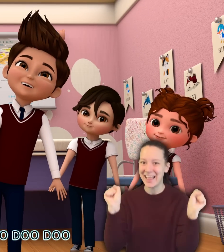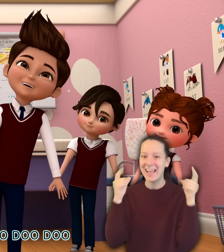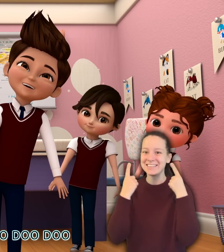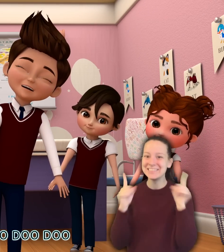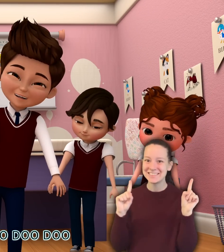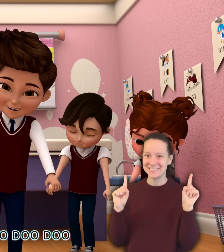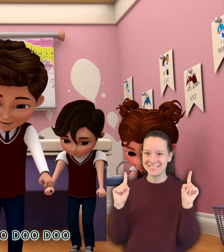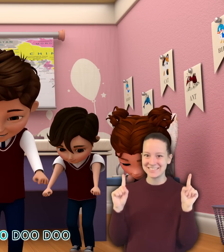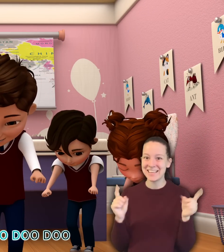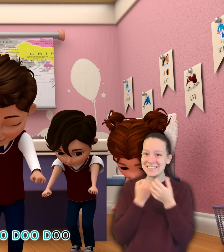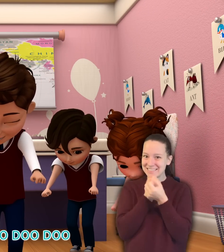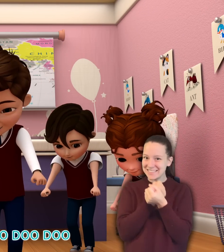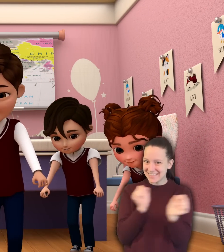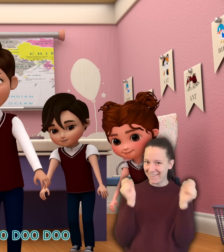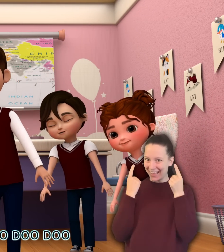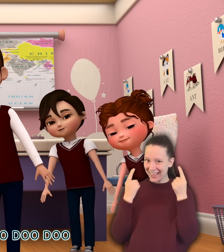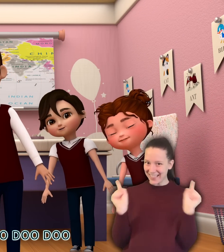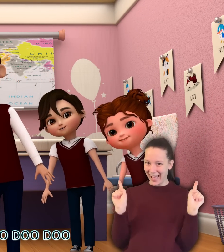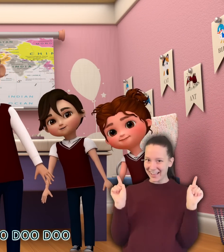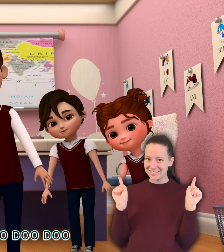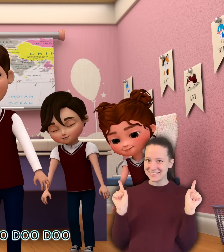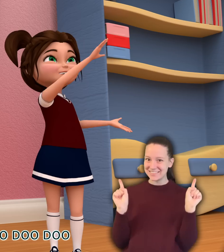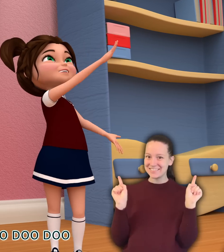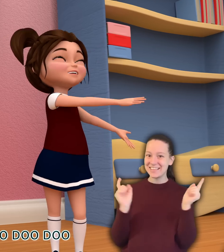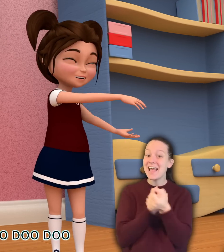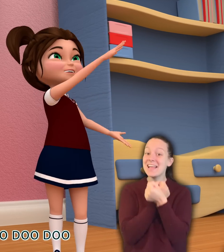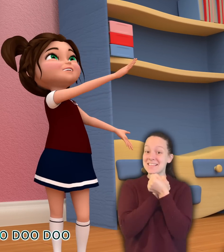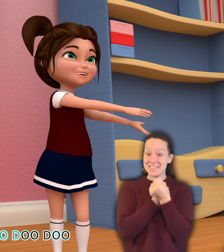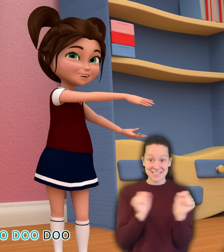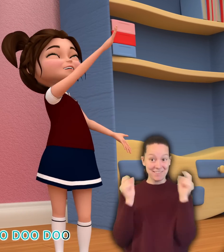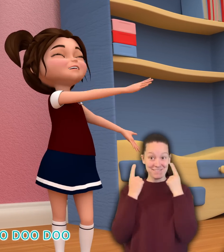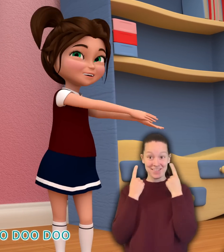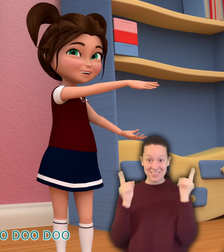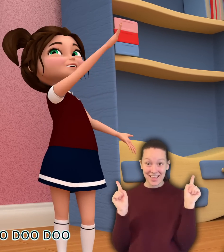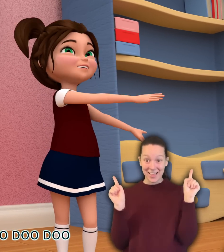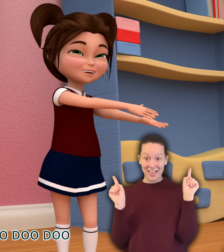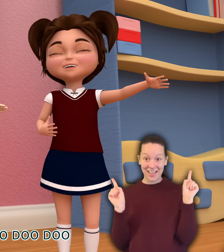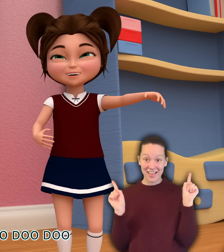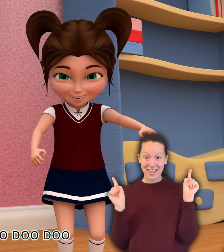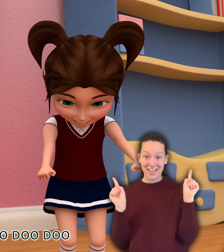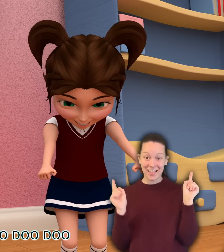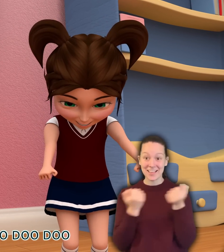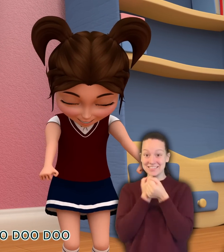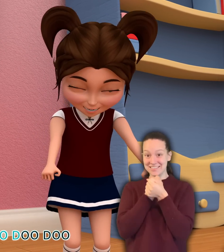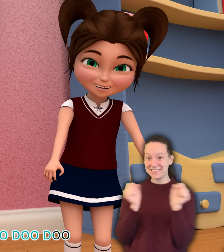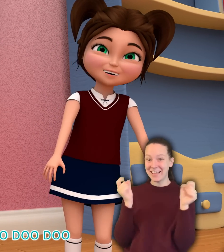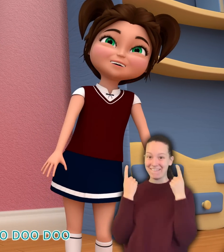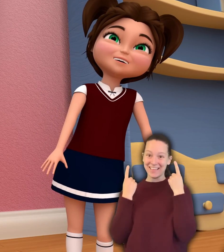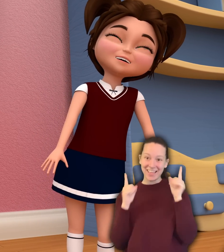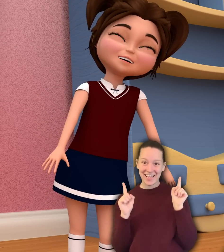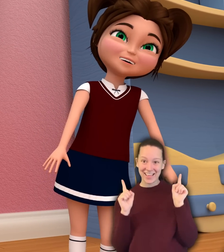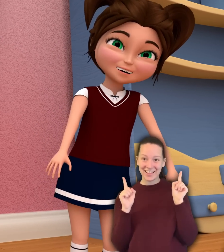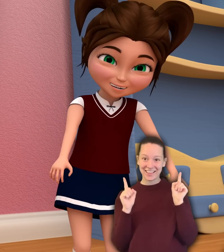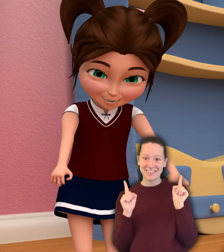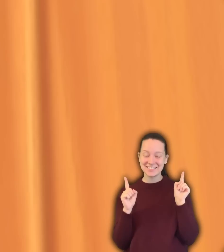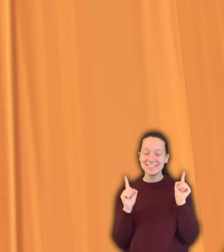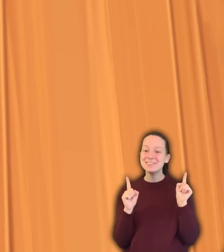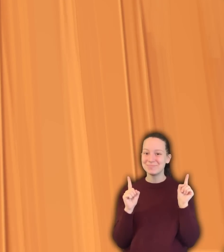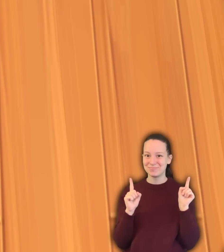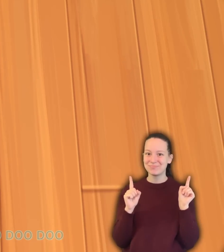at last, safe at last, safe at last, safe at